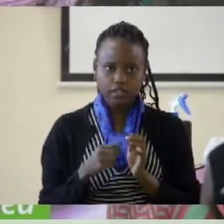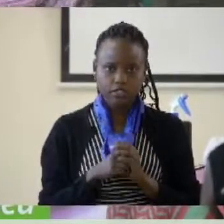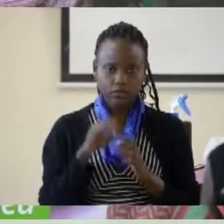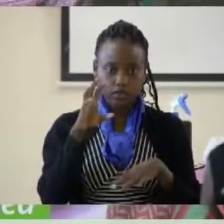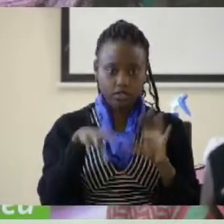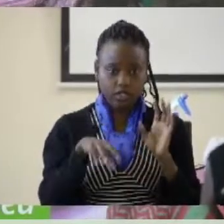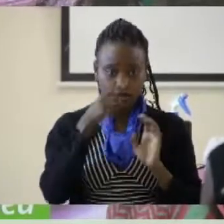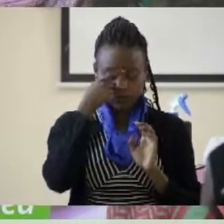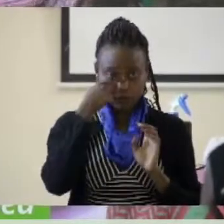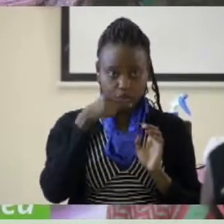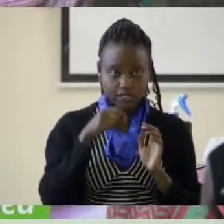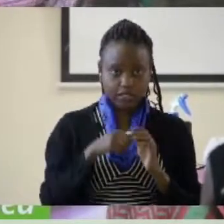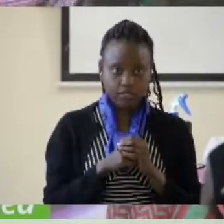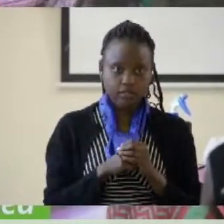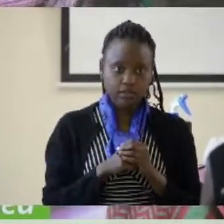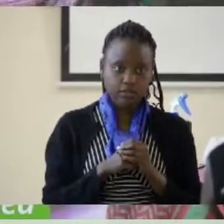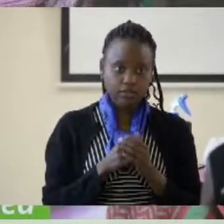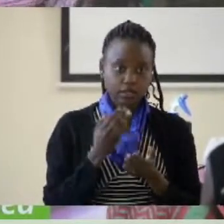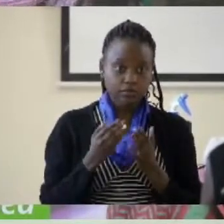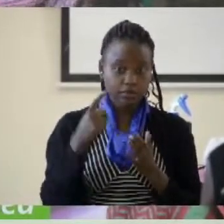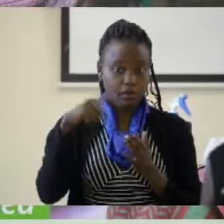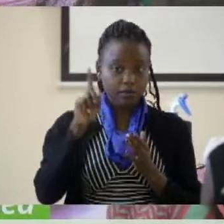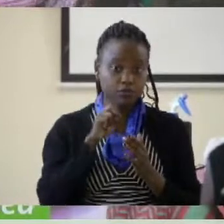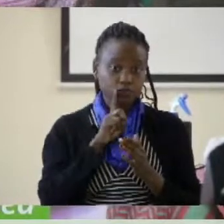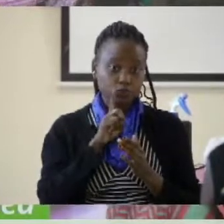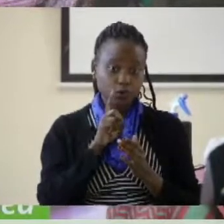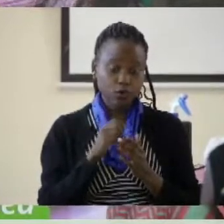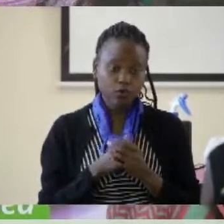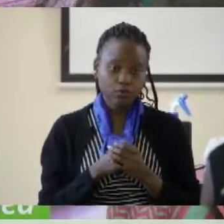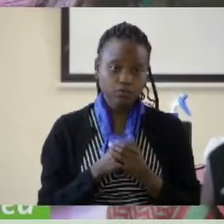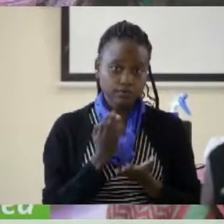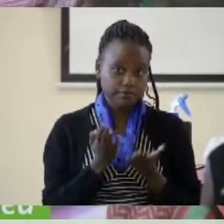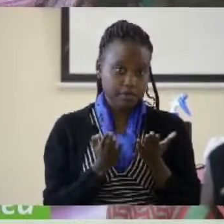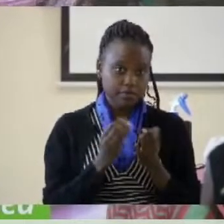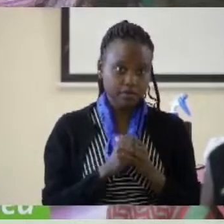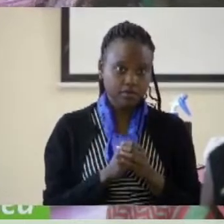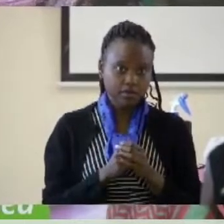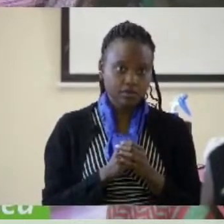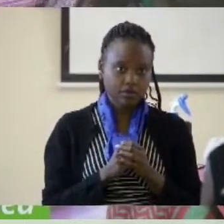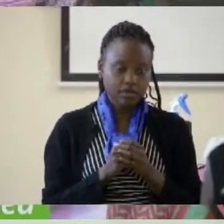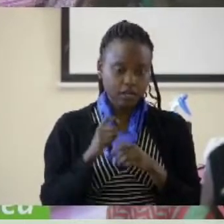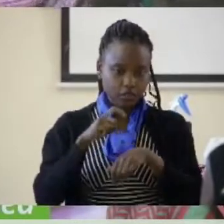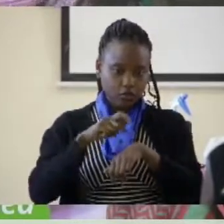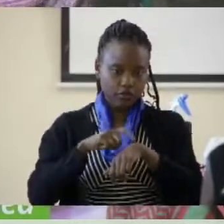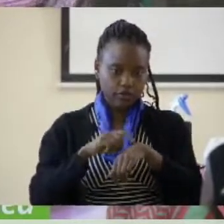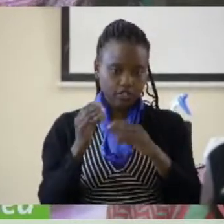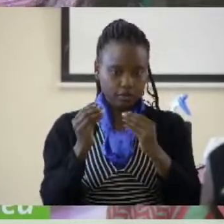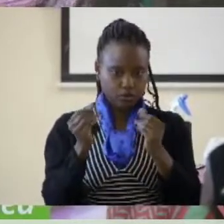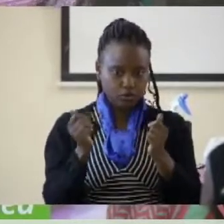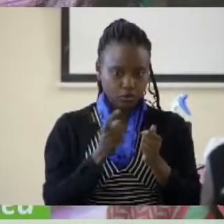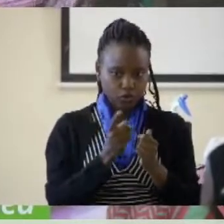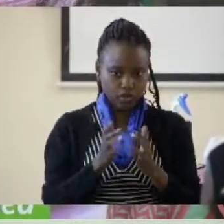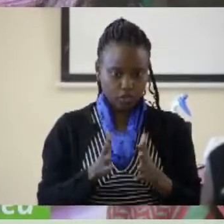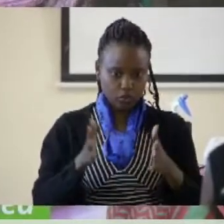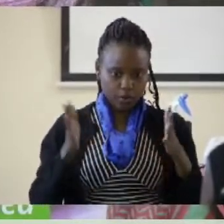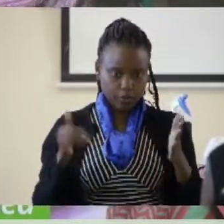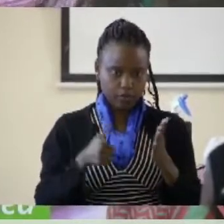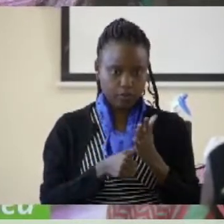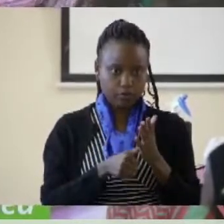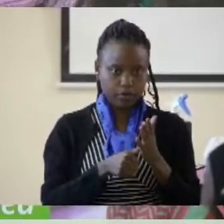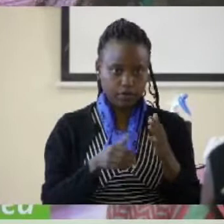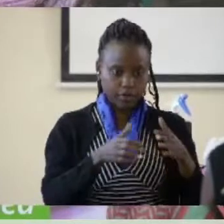draft policy that may even be approved tomorrow. So every time that there's a solution to a big problem in the